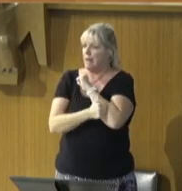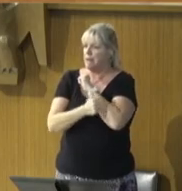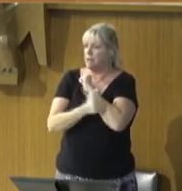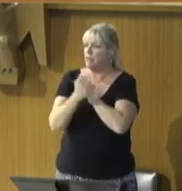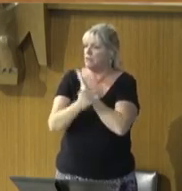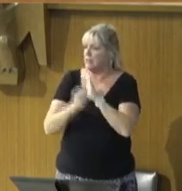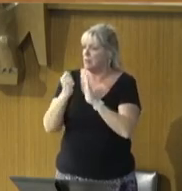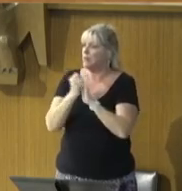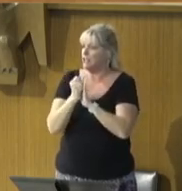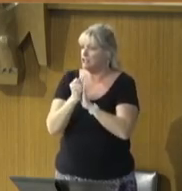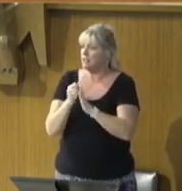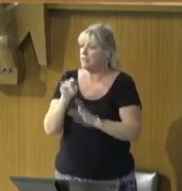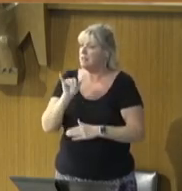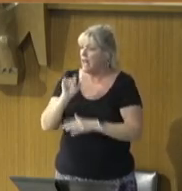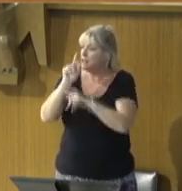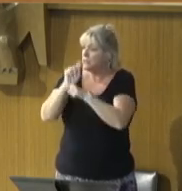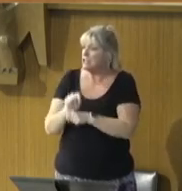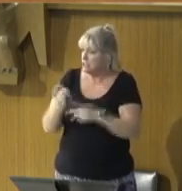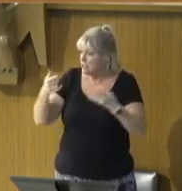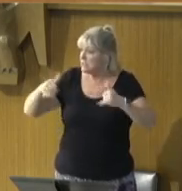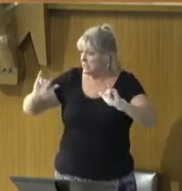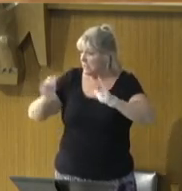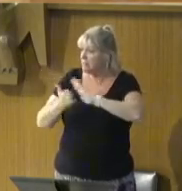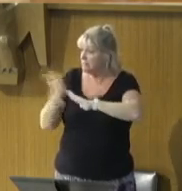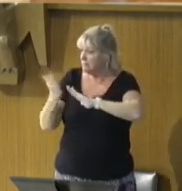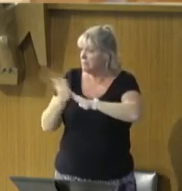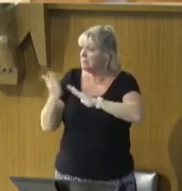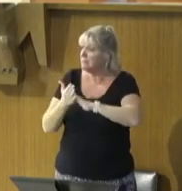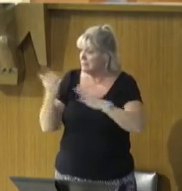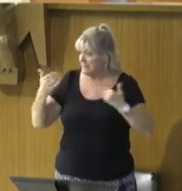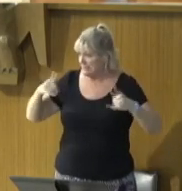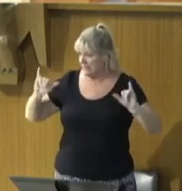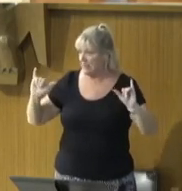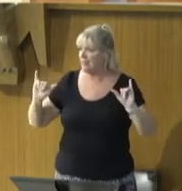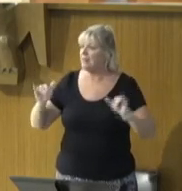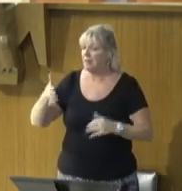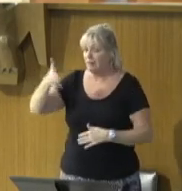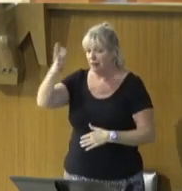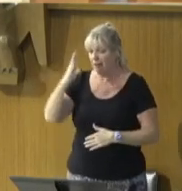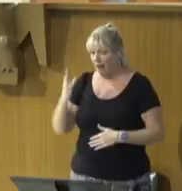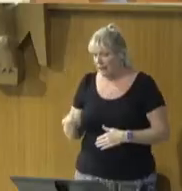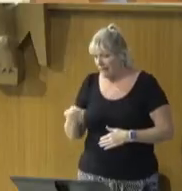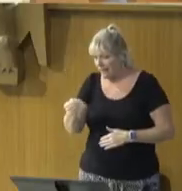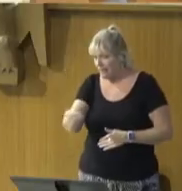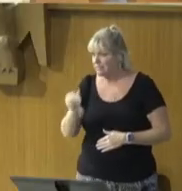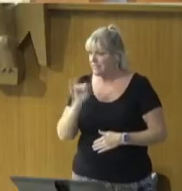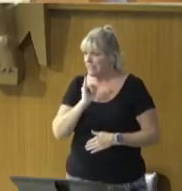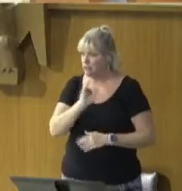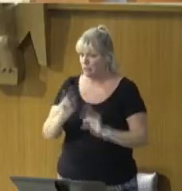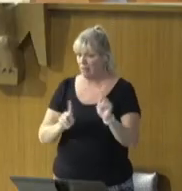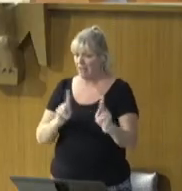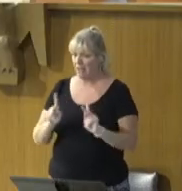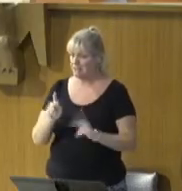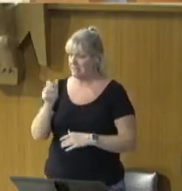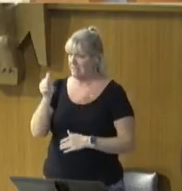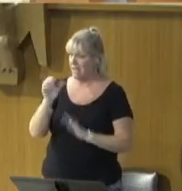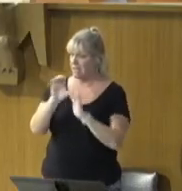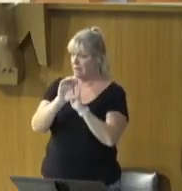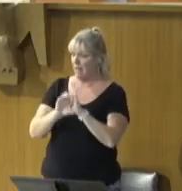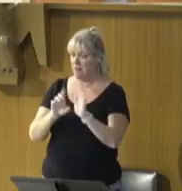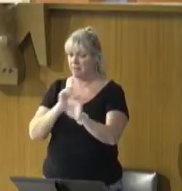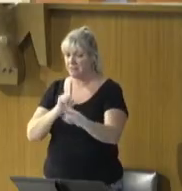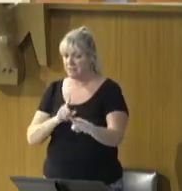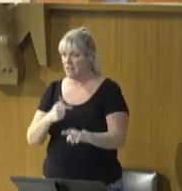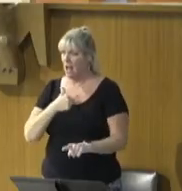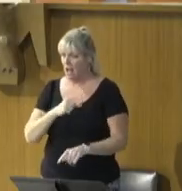a tradition that continues until this very day. When God gives the Israelites the Ten Commandments, He will say, I am the Lord